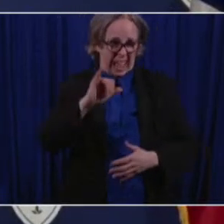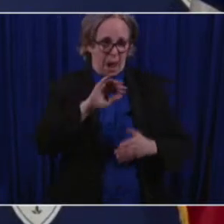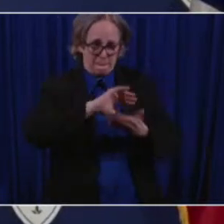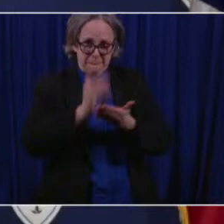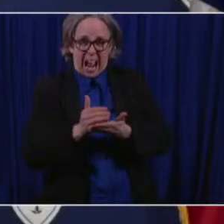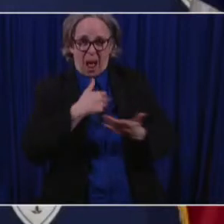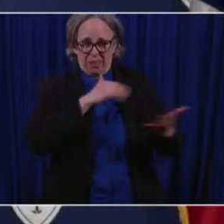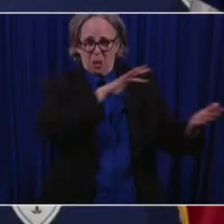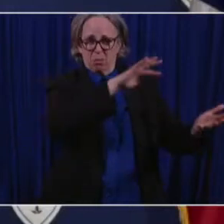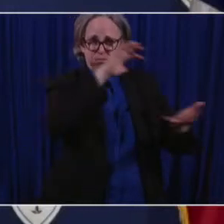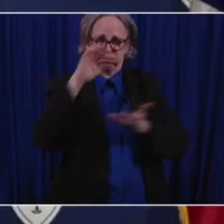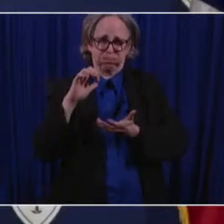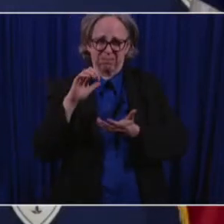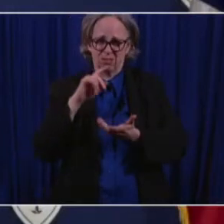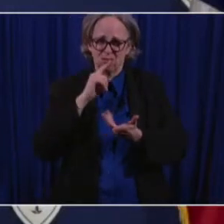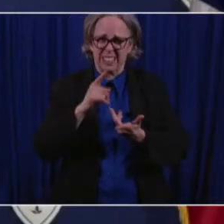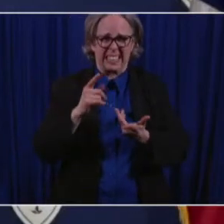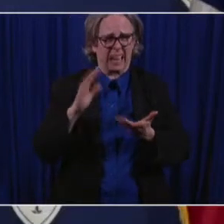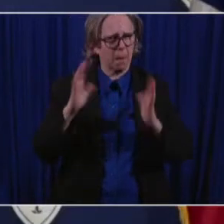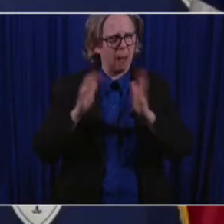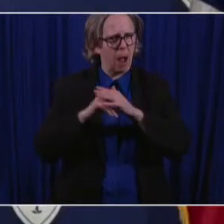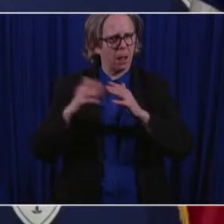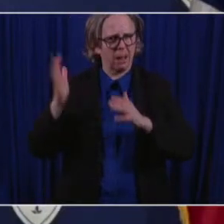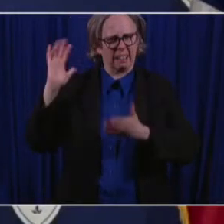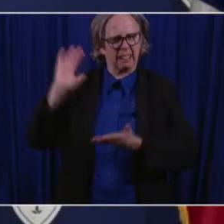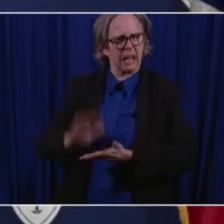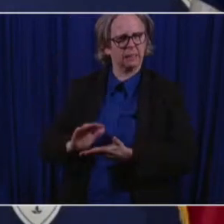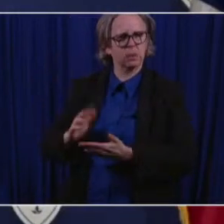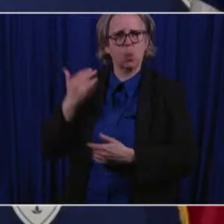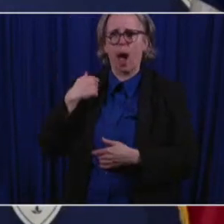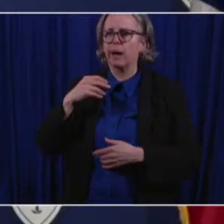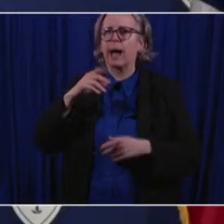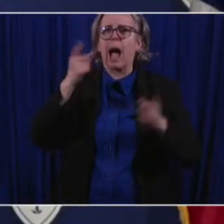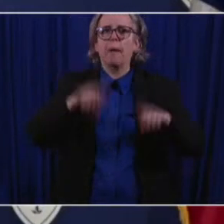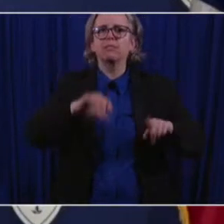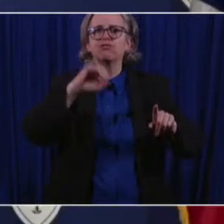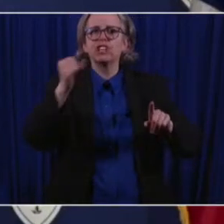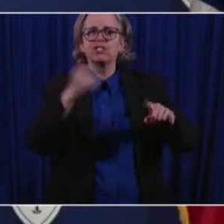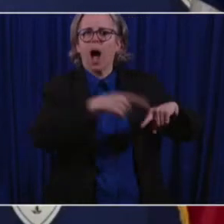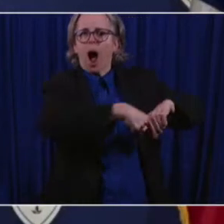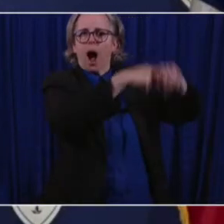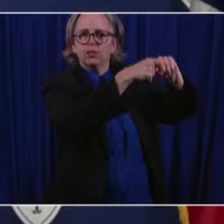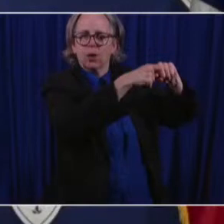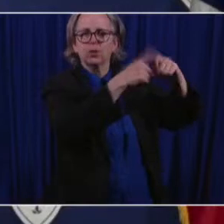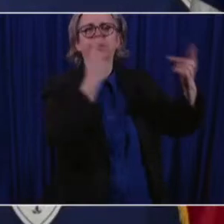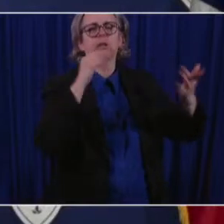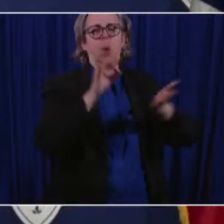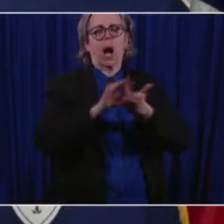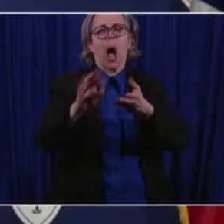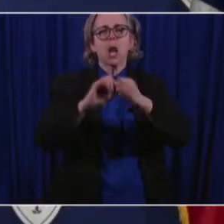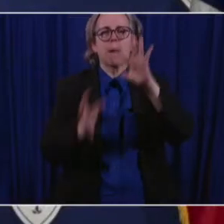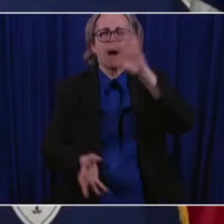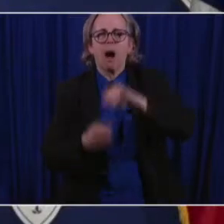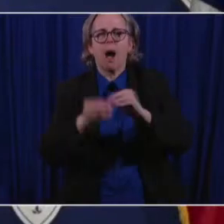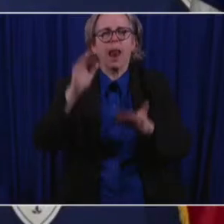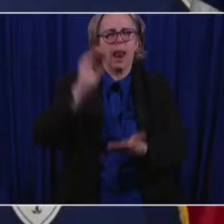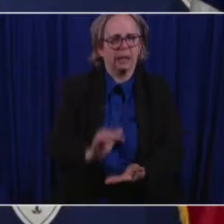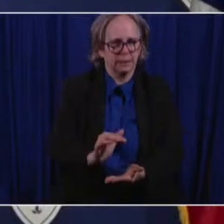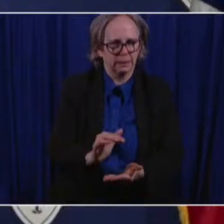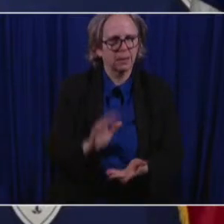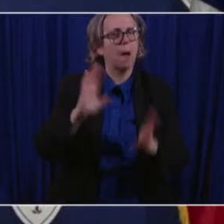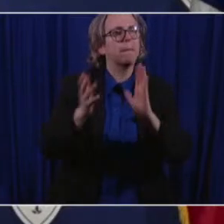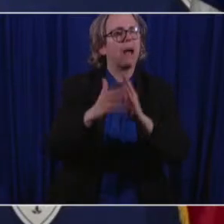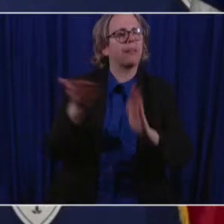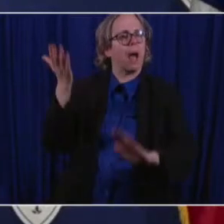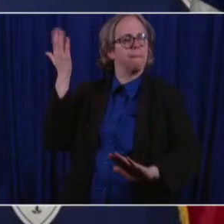Johnson & Johnson, and you're taking out from the federal pharmacies, and you're also taking it out from what we were getting. So, but in